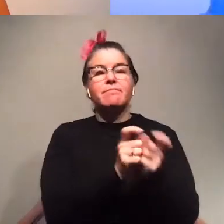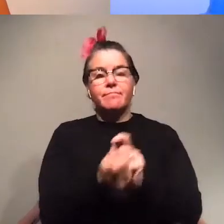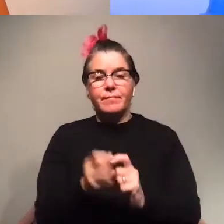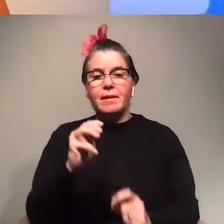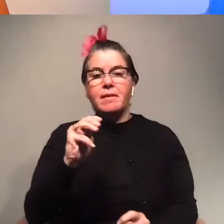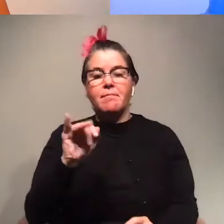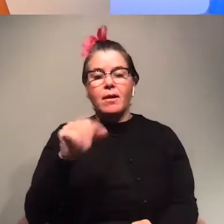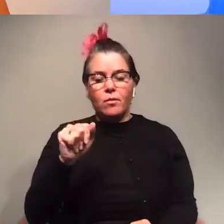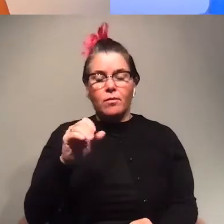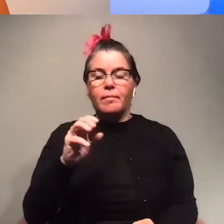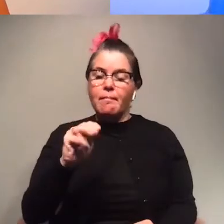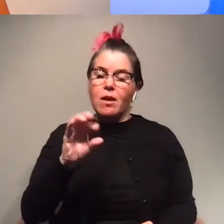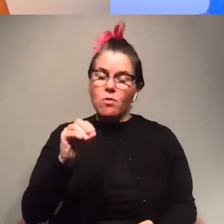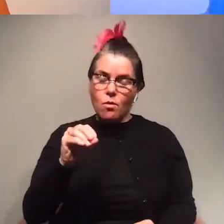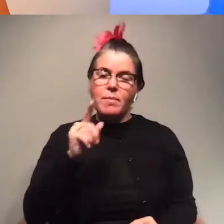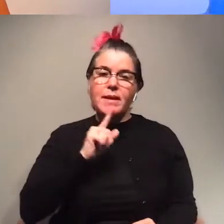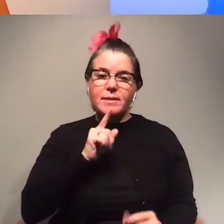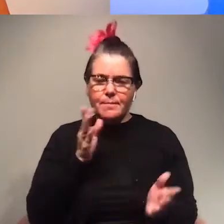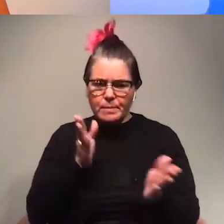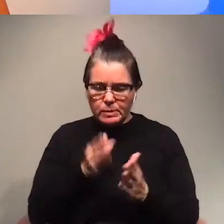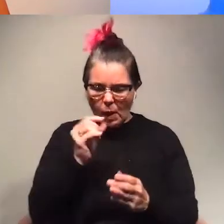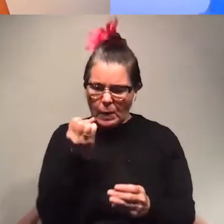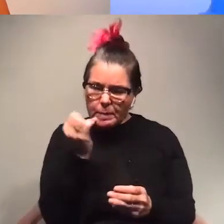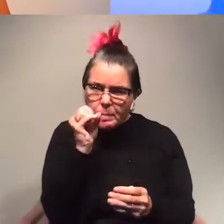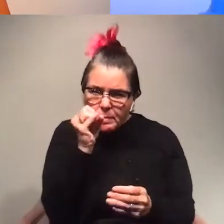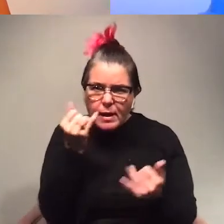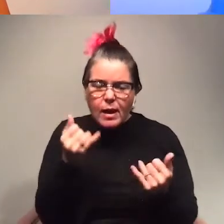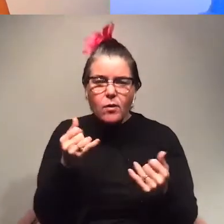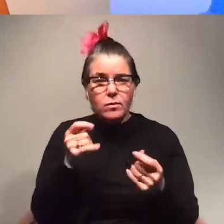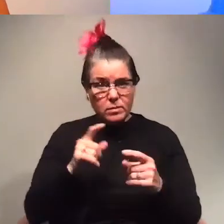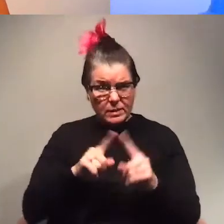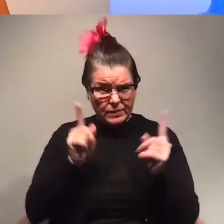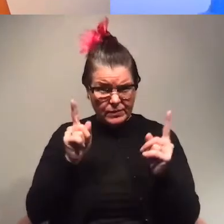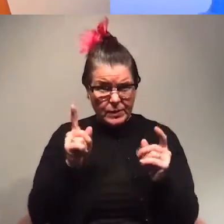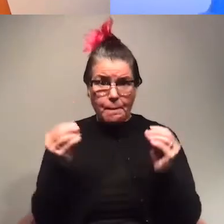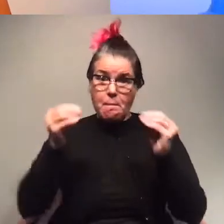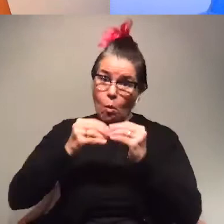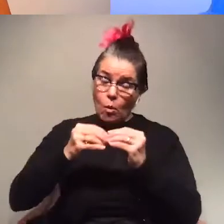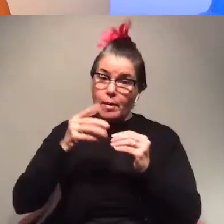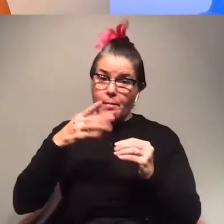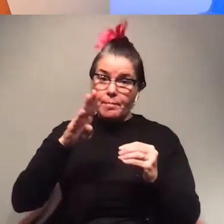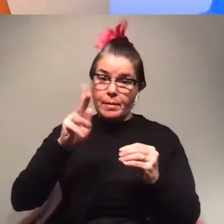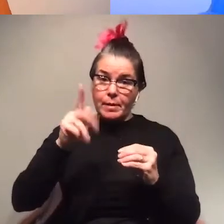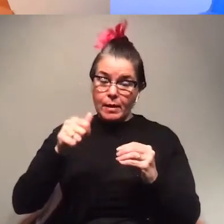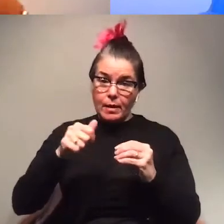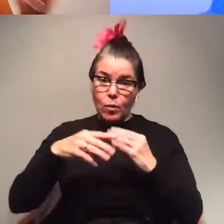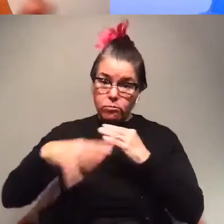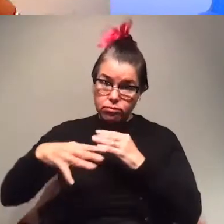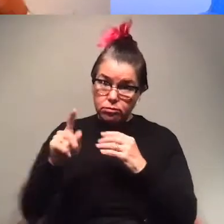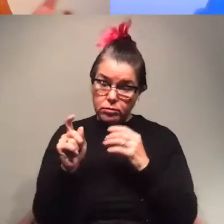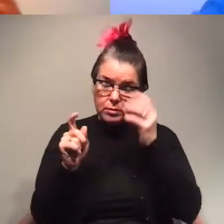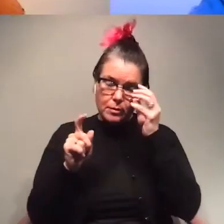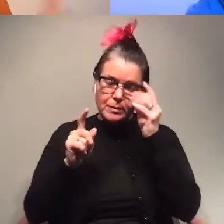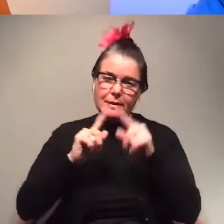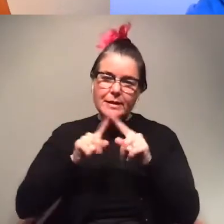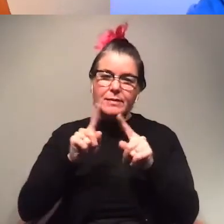hey, it's smaller now. Does that make a difference? Does that mean that more BPA is going to come out? And yeah, so it's just a bunch of different kinds